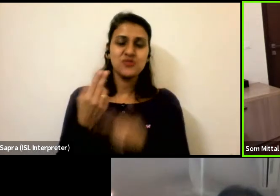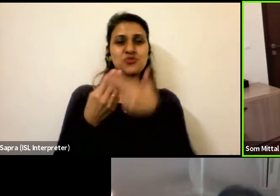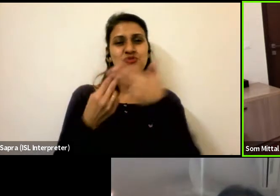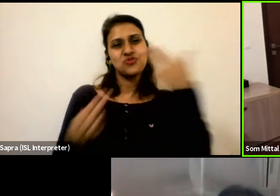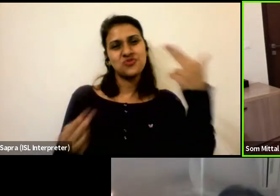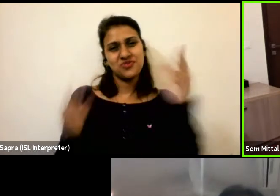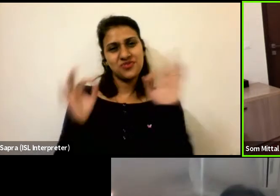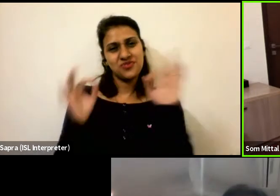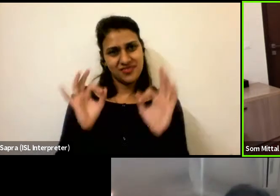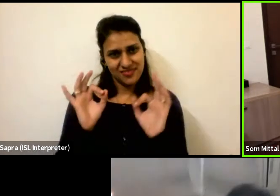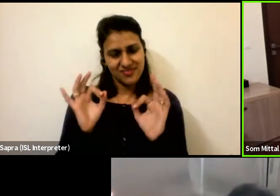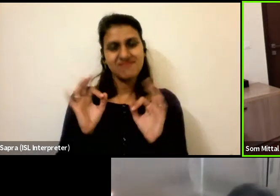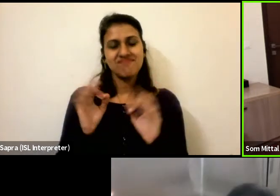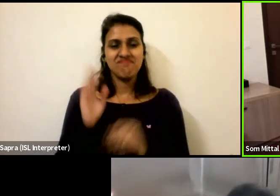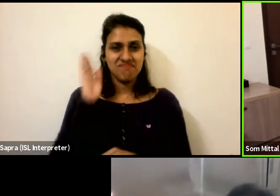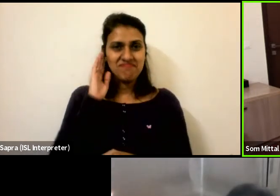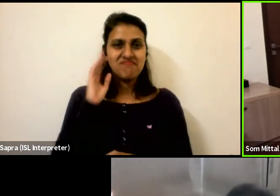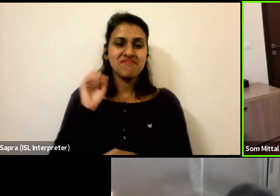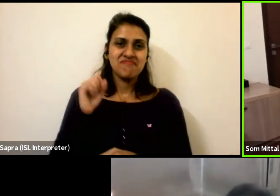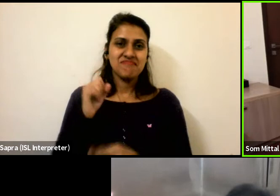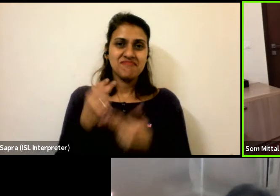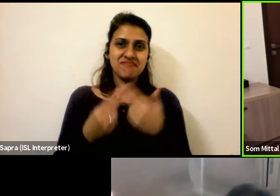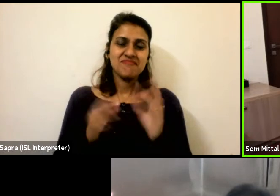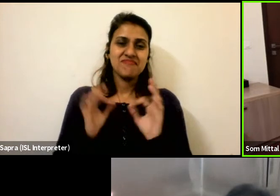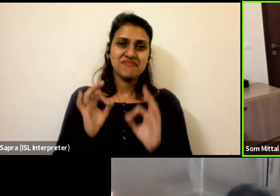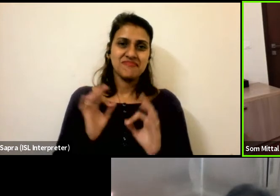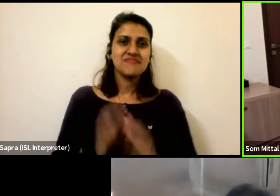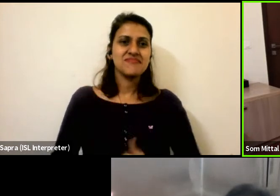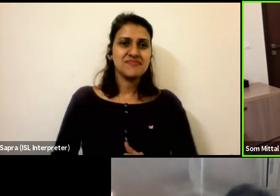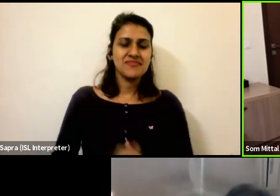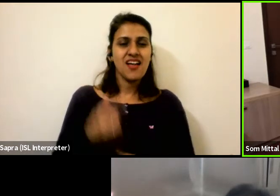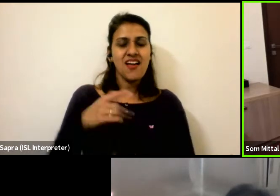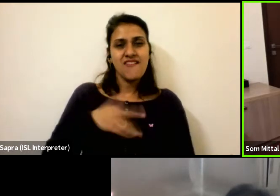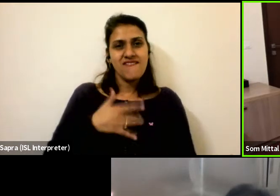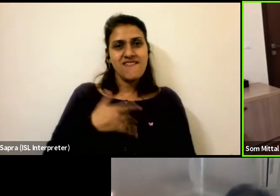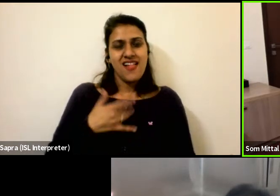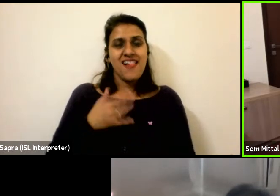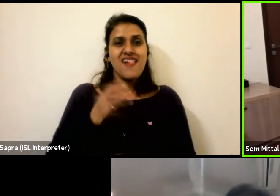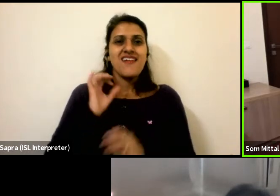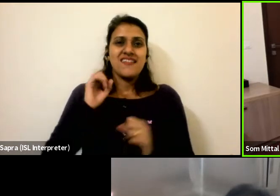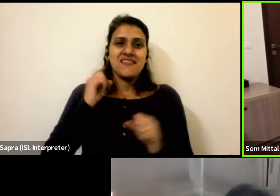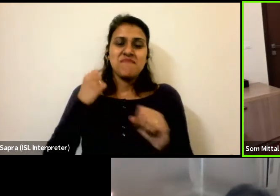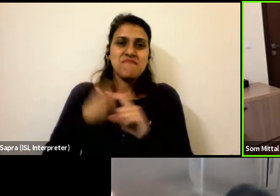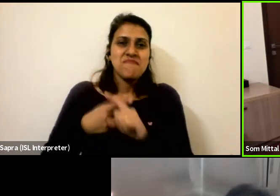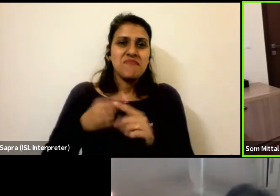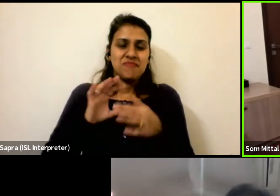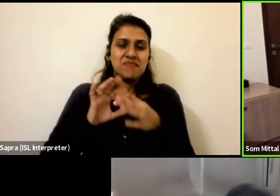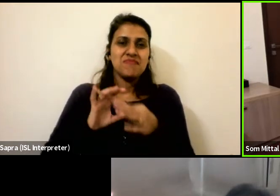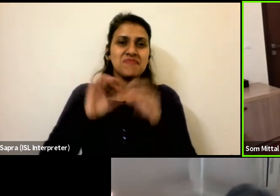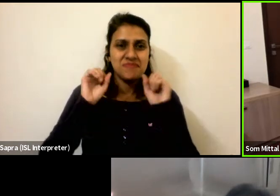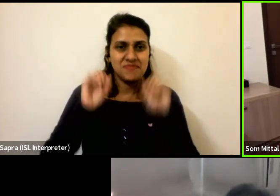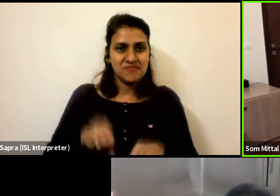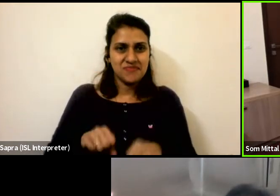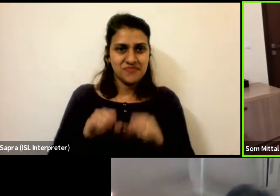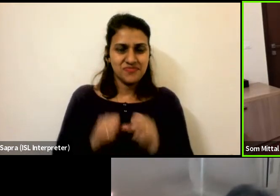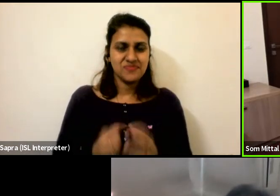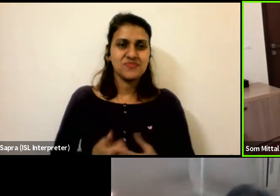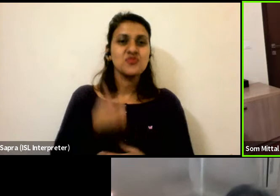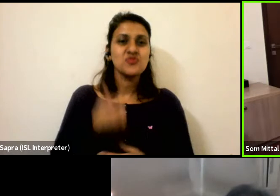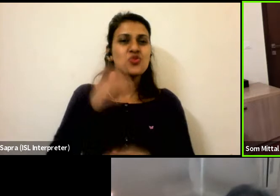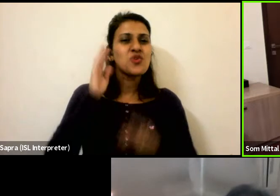which are hair-raising. And as you were speaking, I was feeling so elated about this. And I think you've given some messages